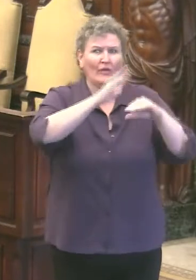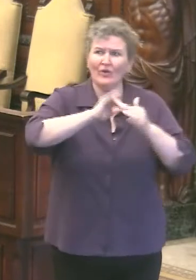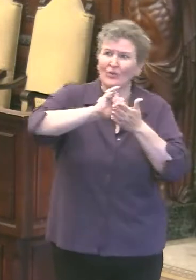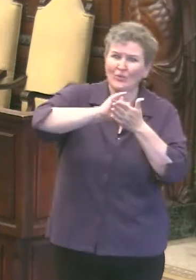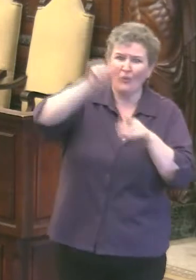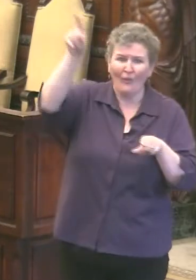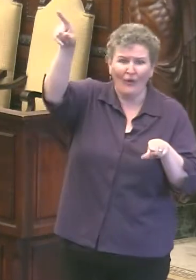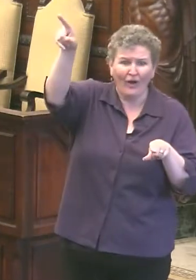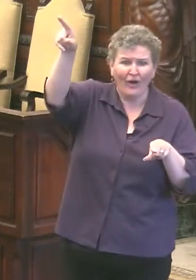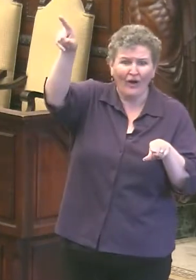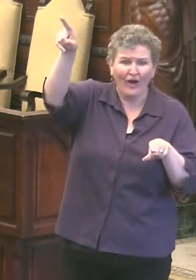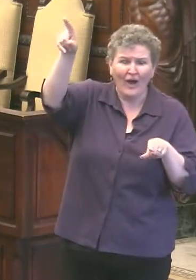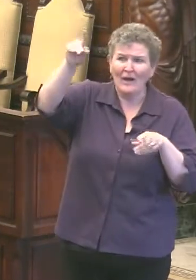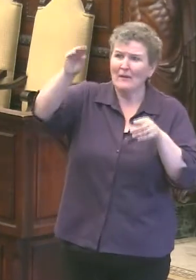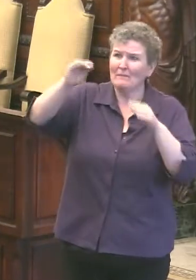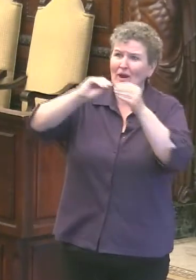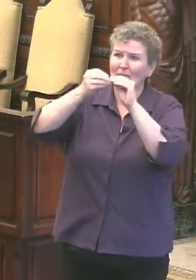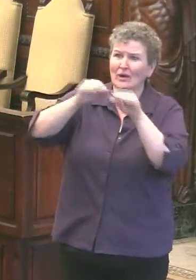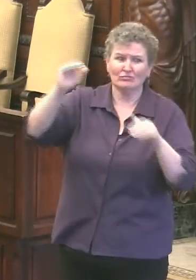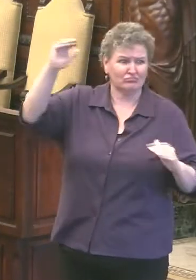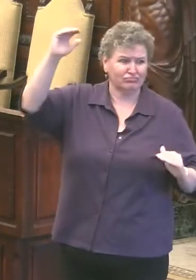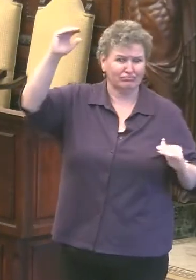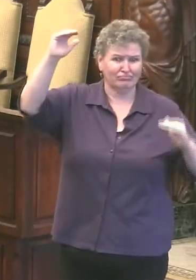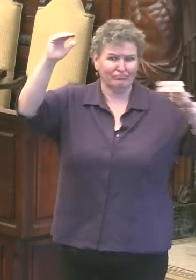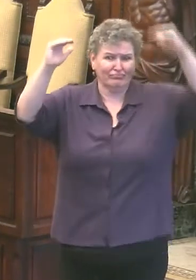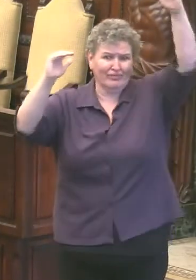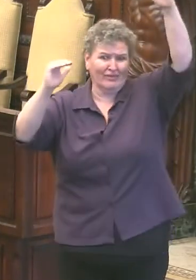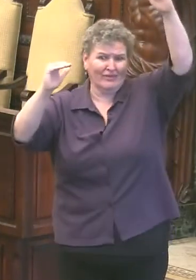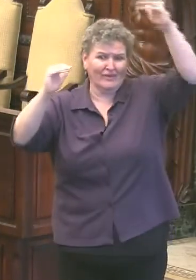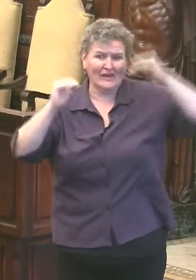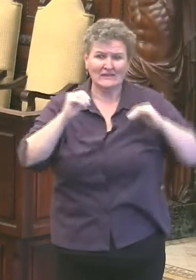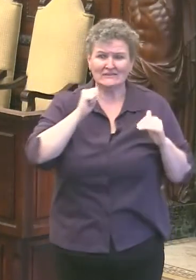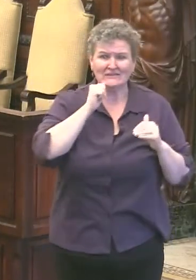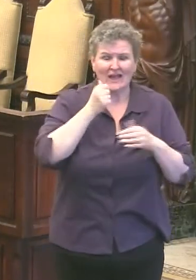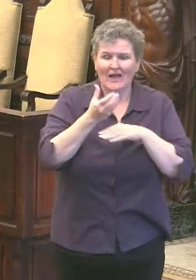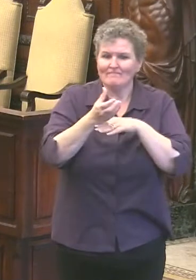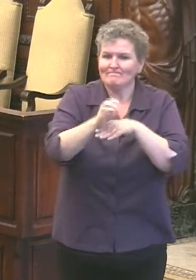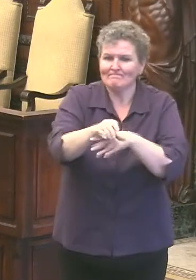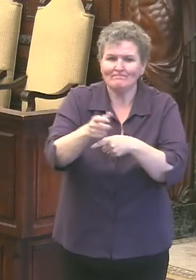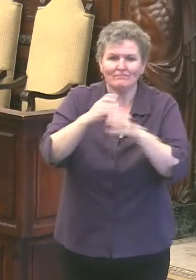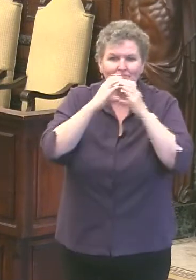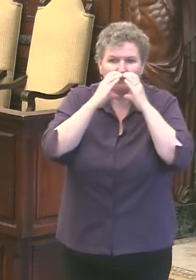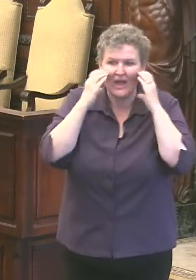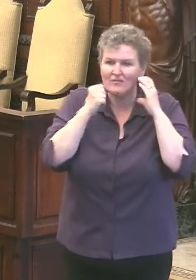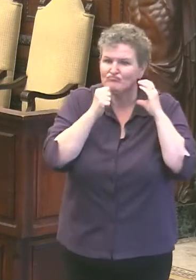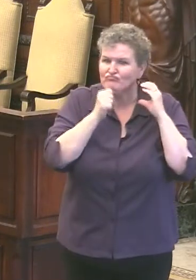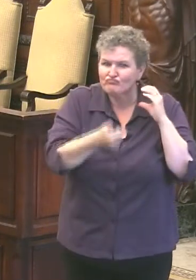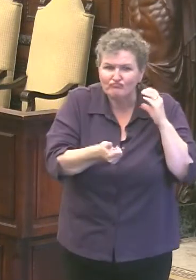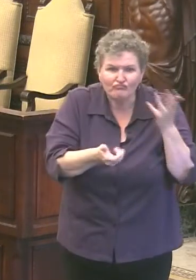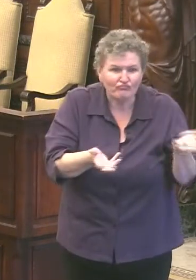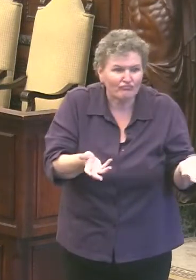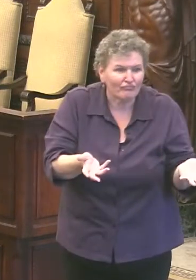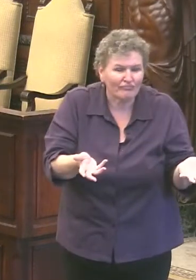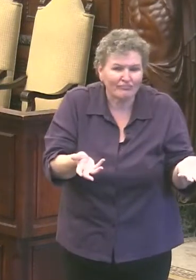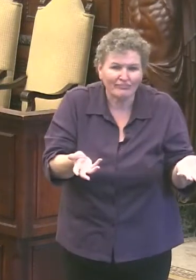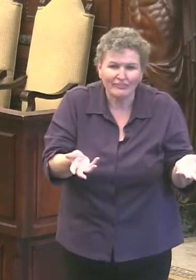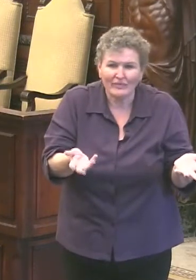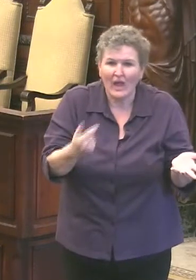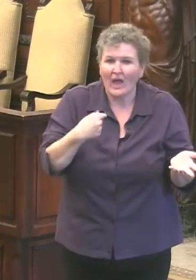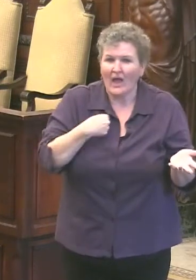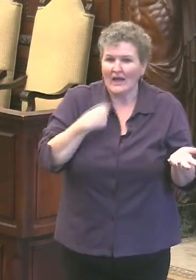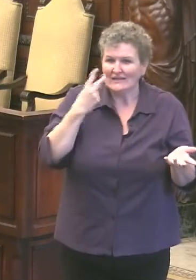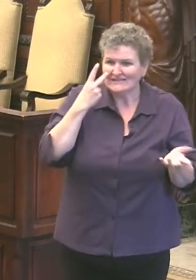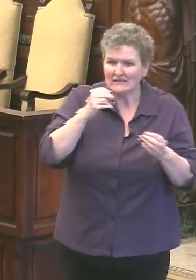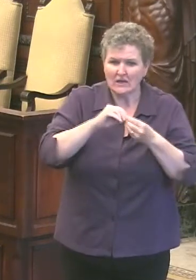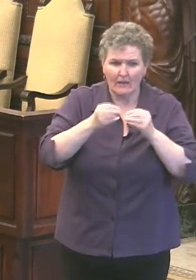These are places that opened without enforcing safety precautions like masks. And I think they're paying the price for that. We're also seeing rapid growth